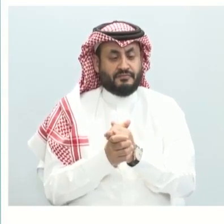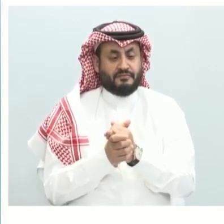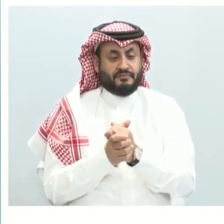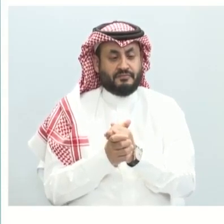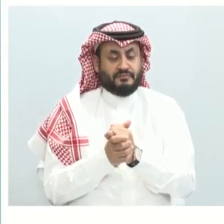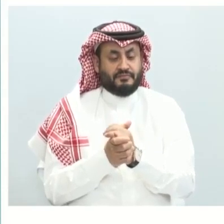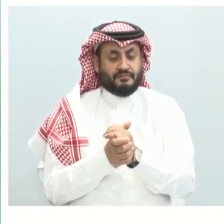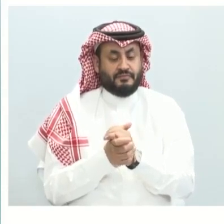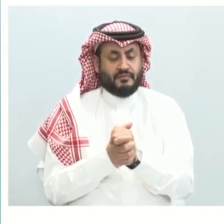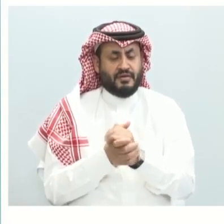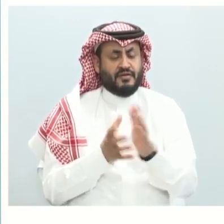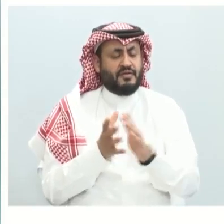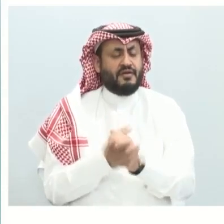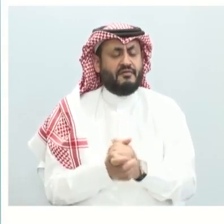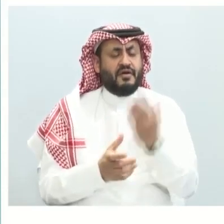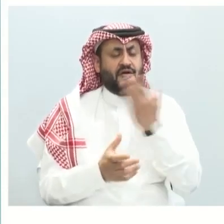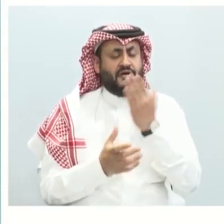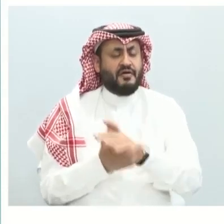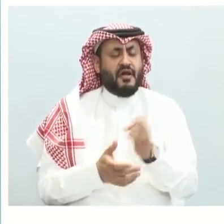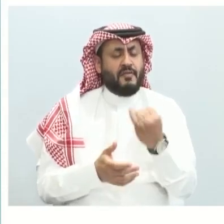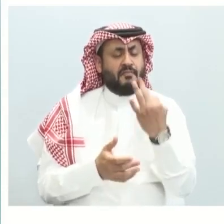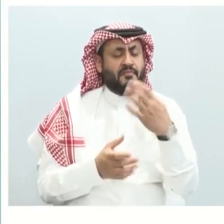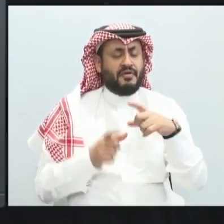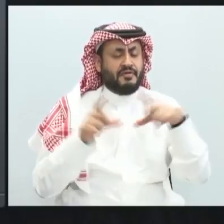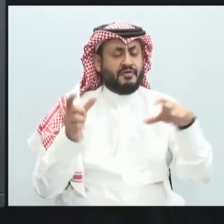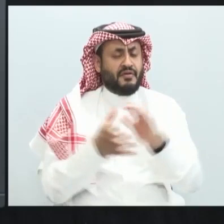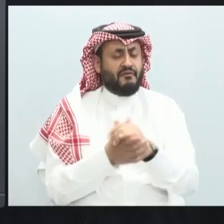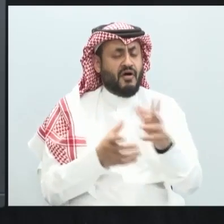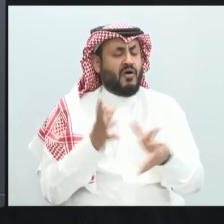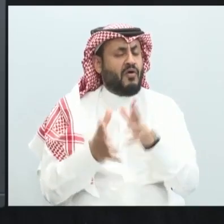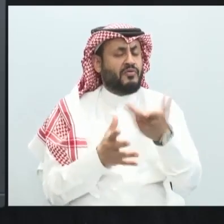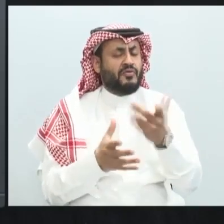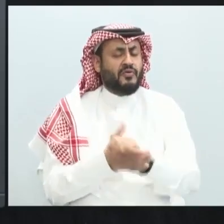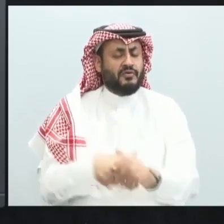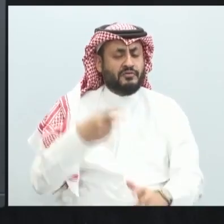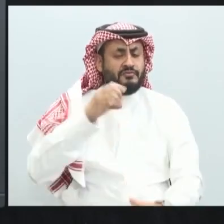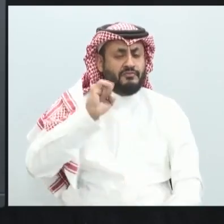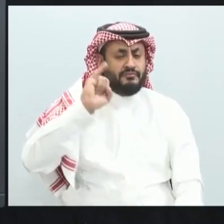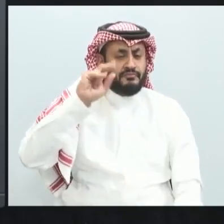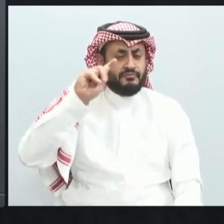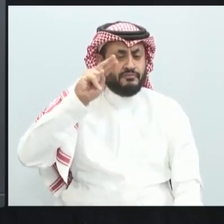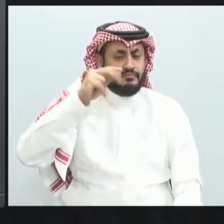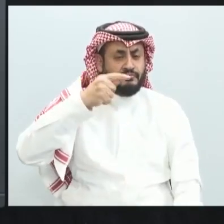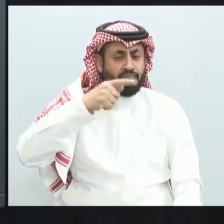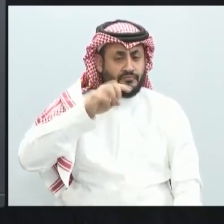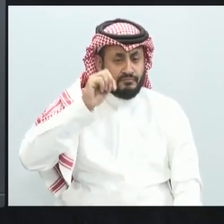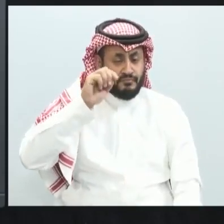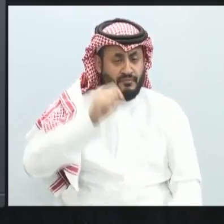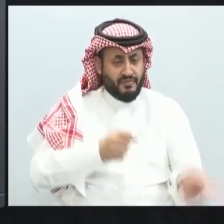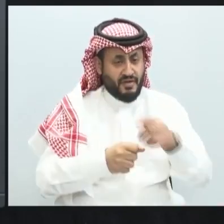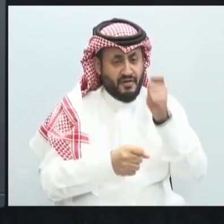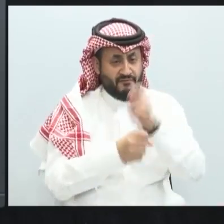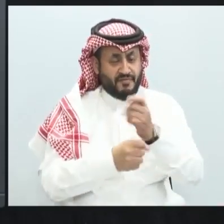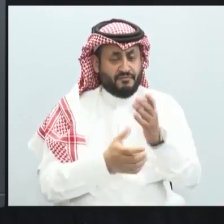sentences about how to use going to, and we add to the going to a regular verb.